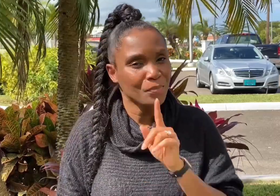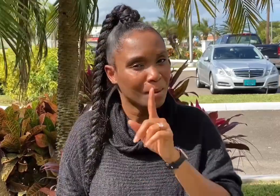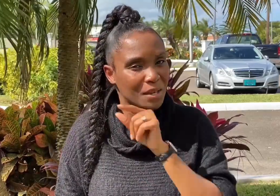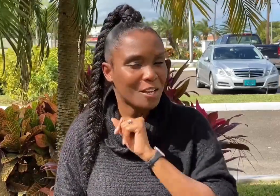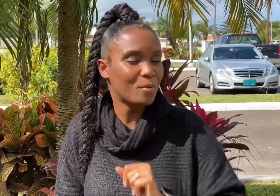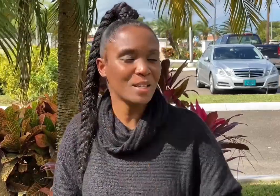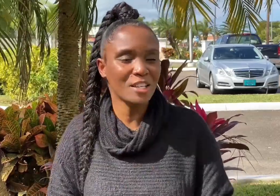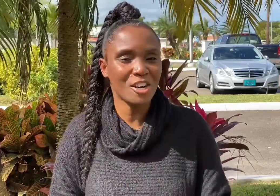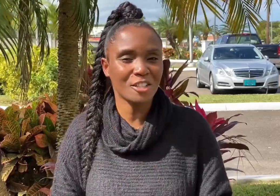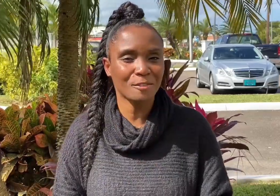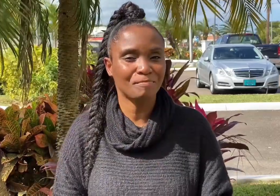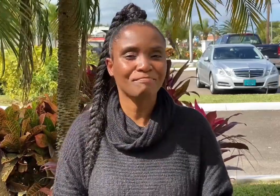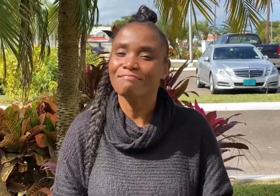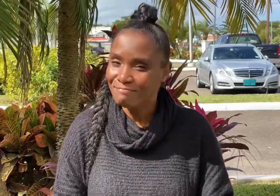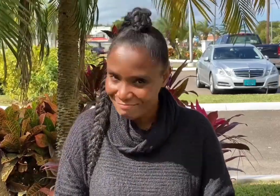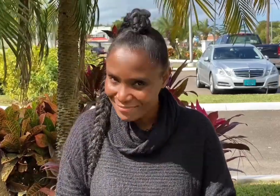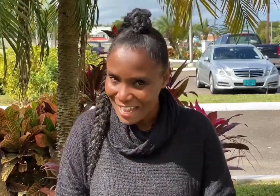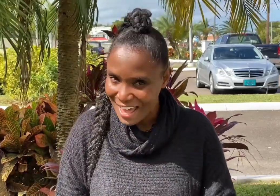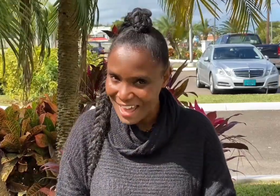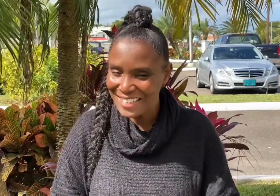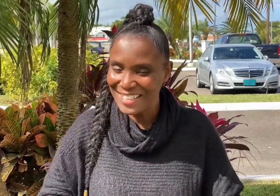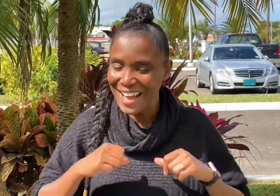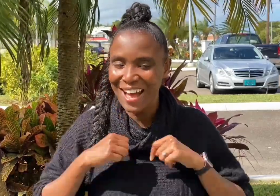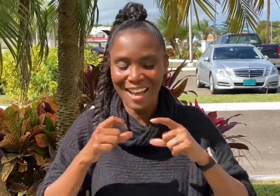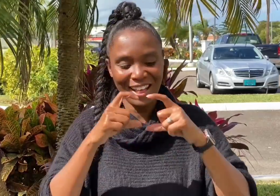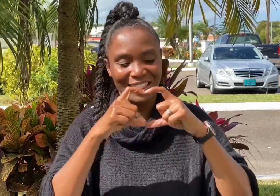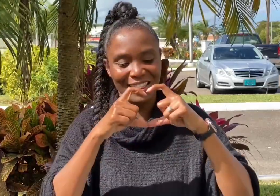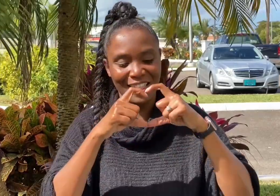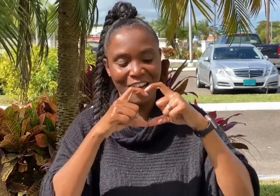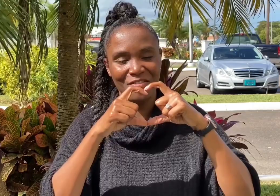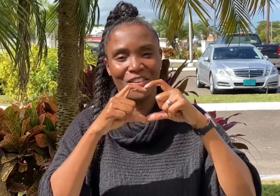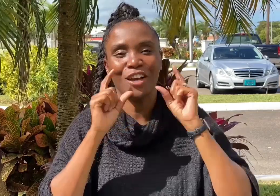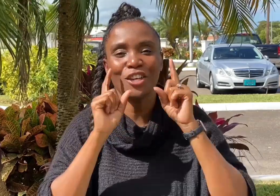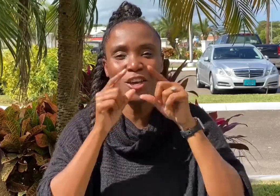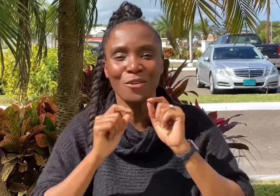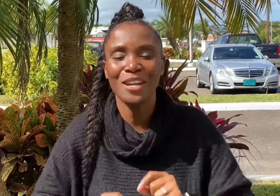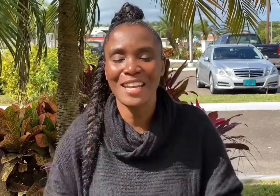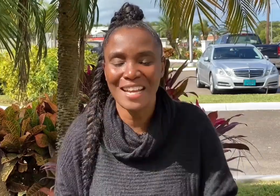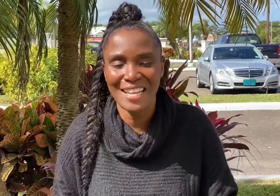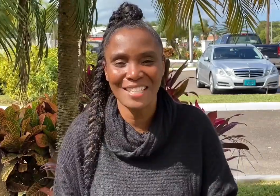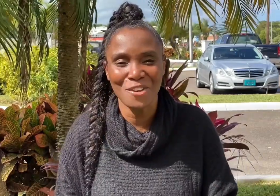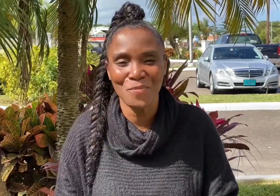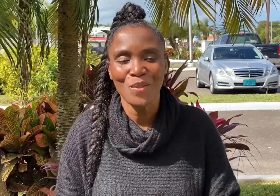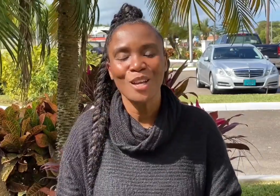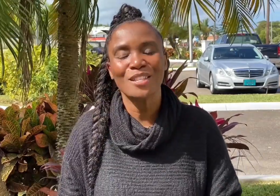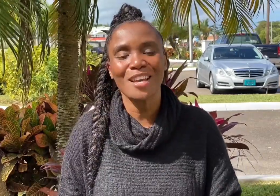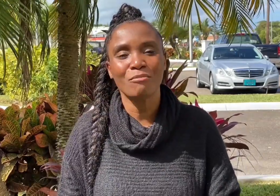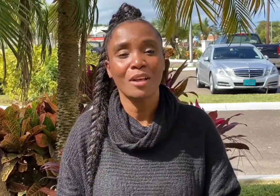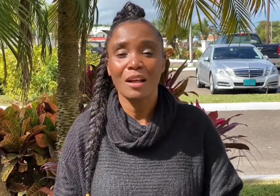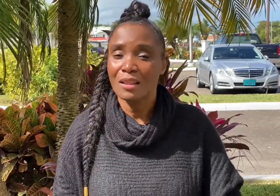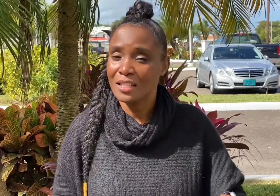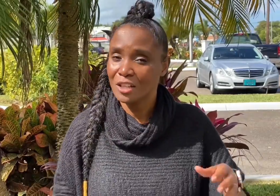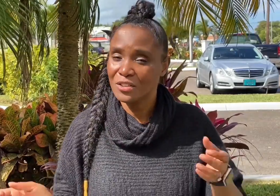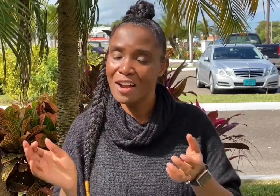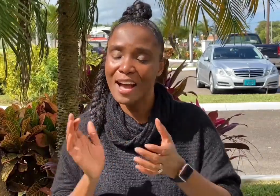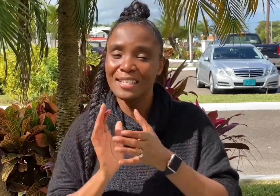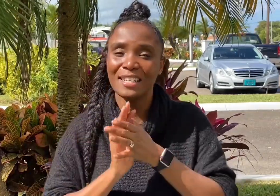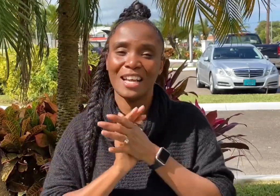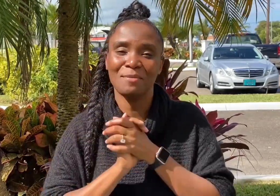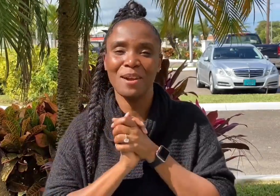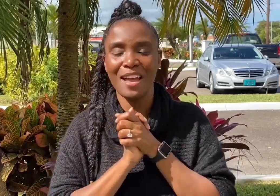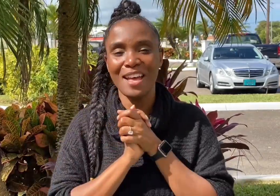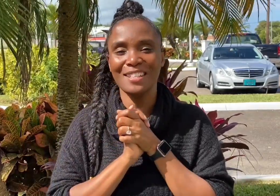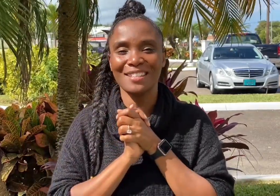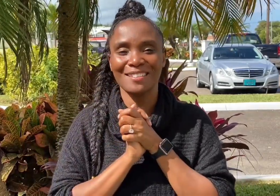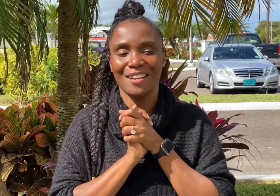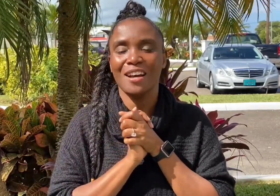hearts. Be good, boys and girls. And I love you. Yes, I do. So let's close our eyes and